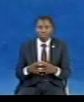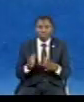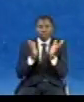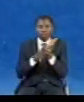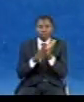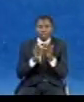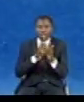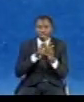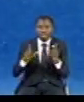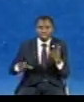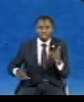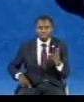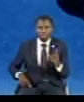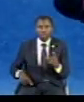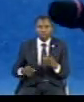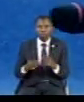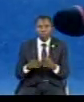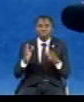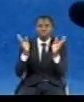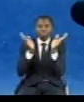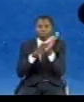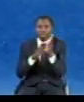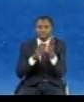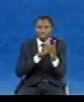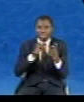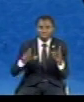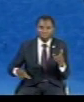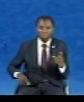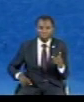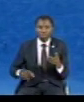Lord. Praise the Lord.